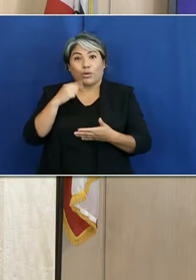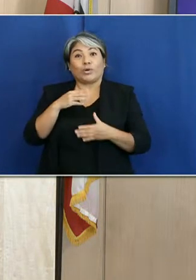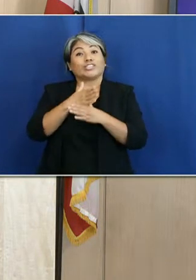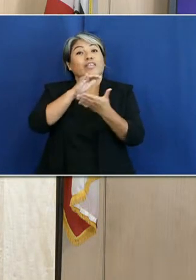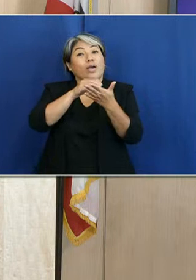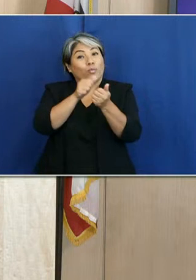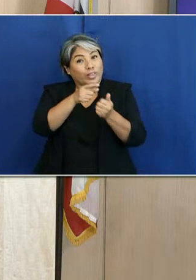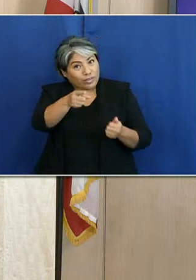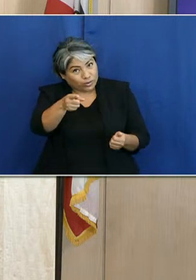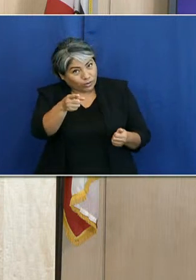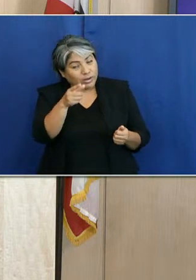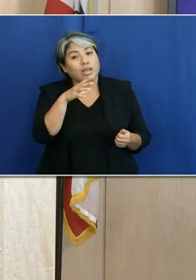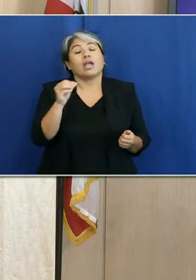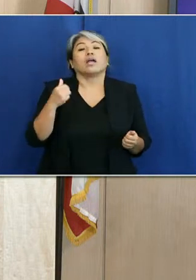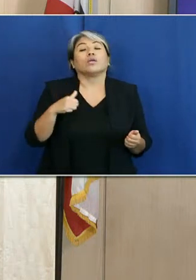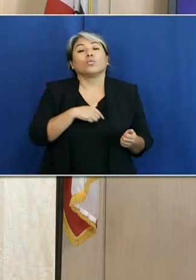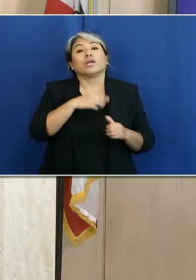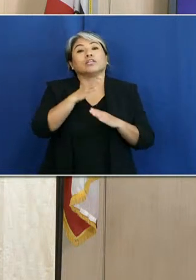we shared that